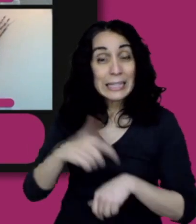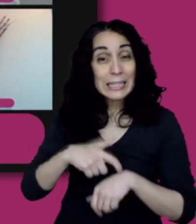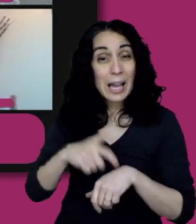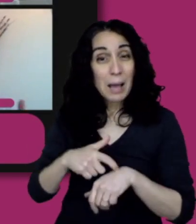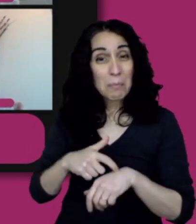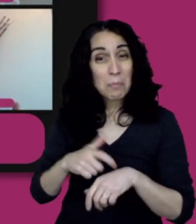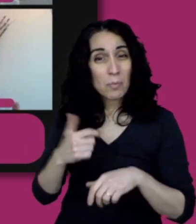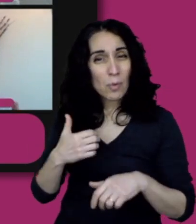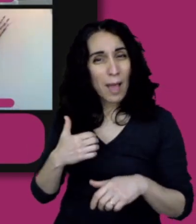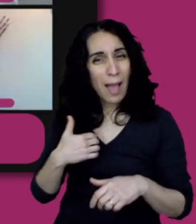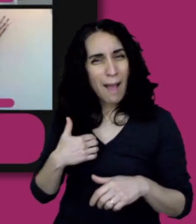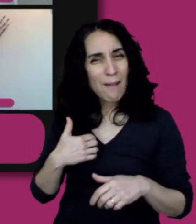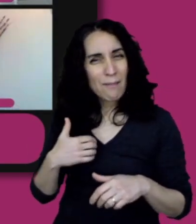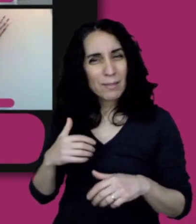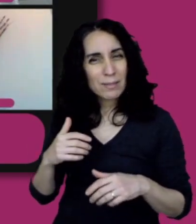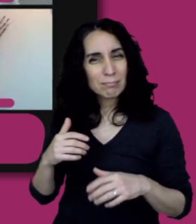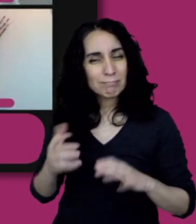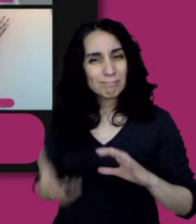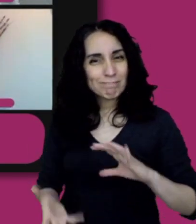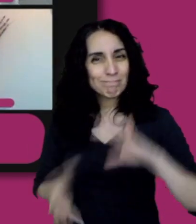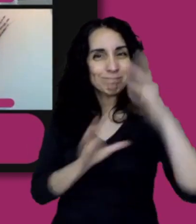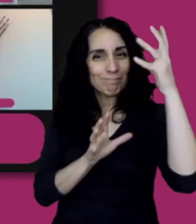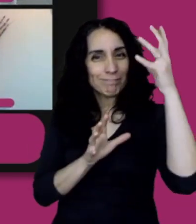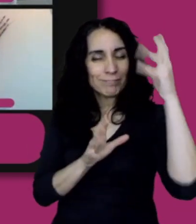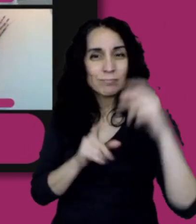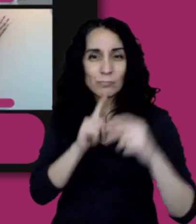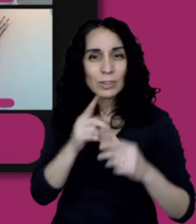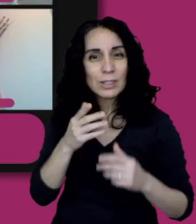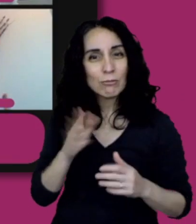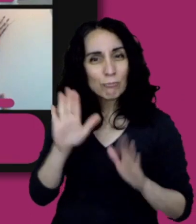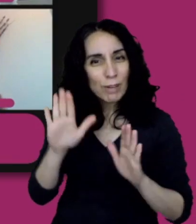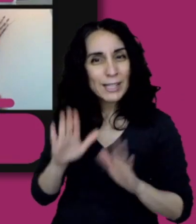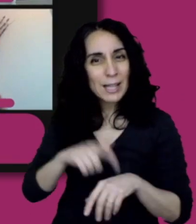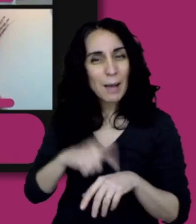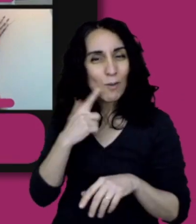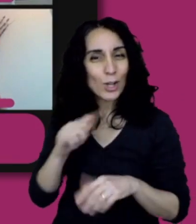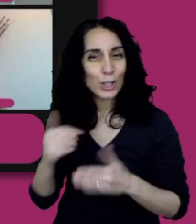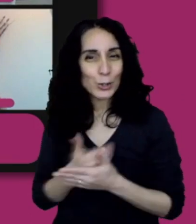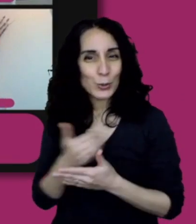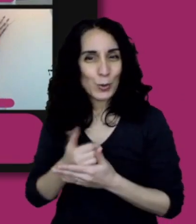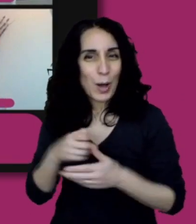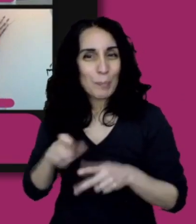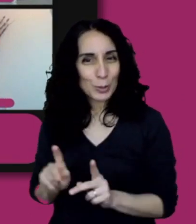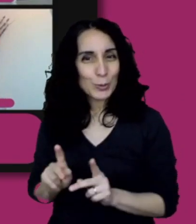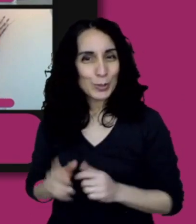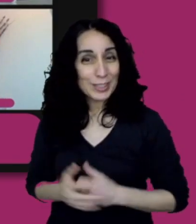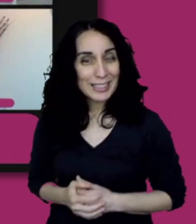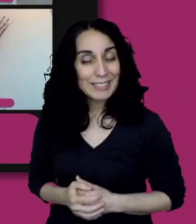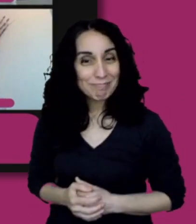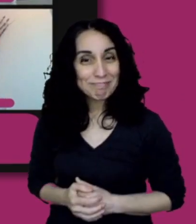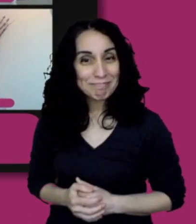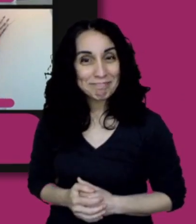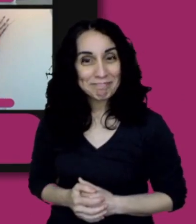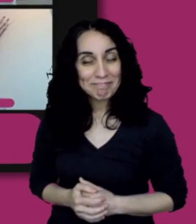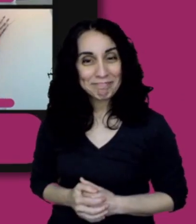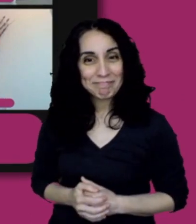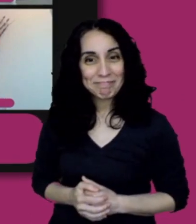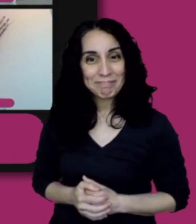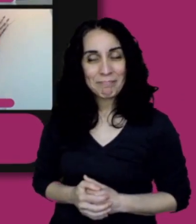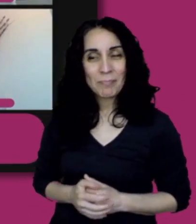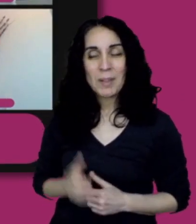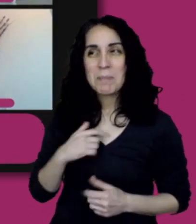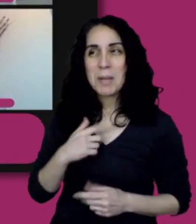been anytime there's a lot of upheaval is a great time for new opportunities.